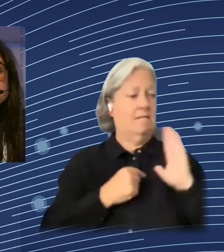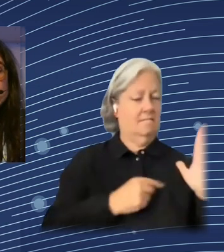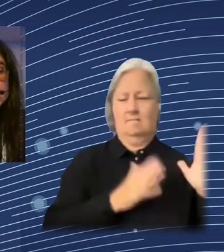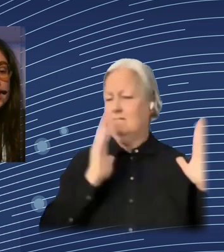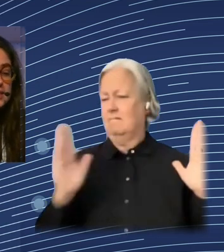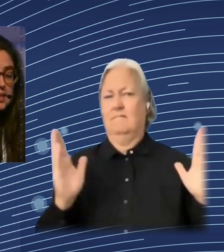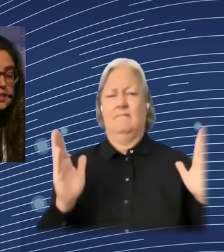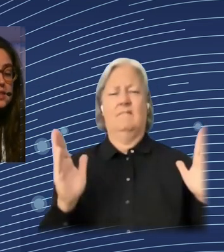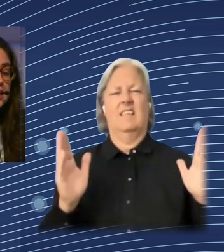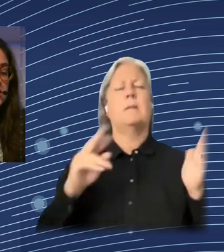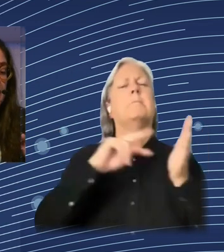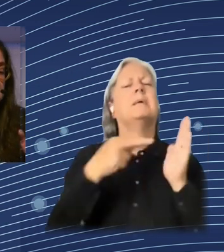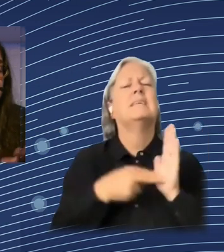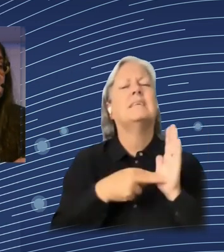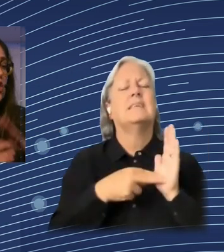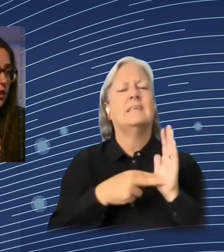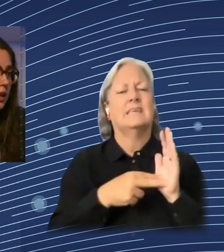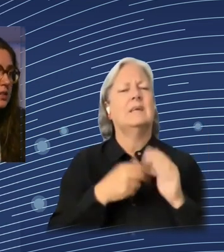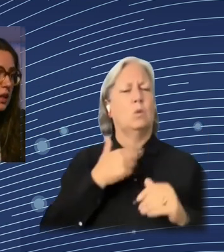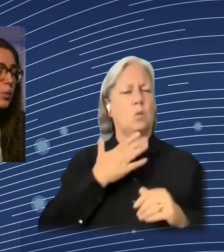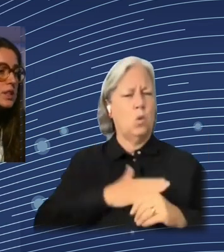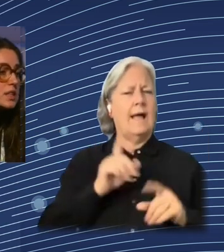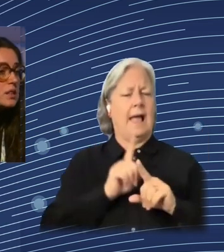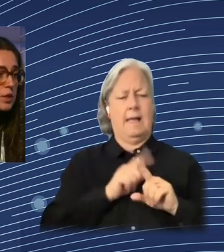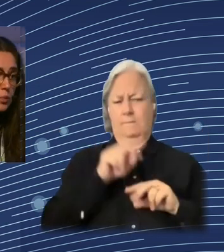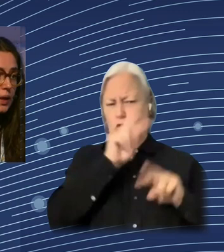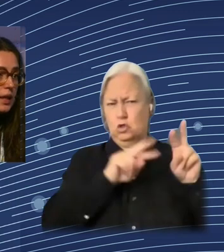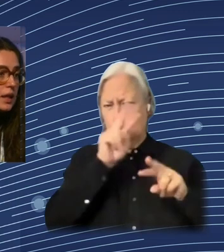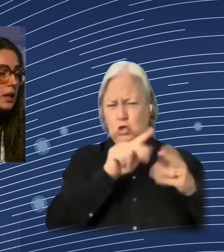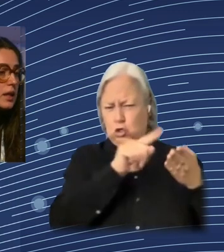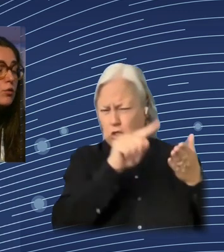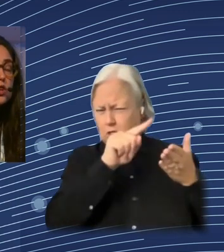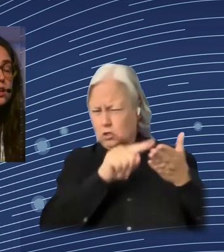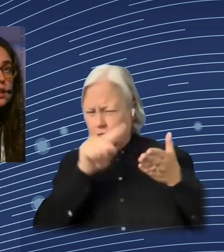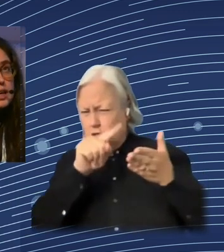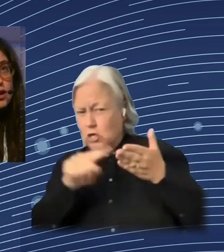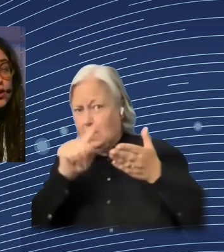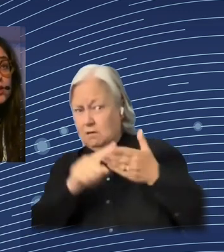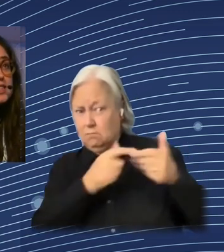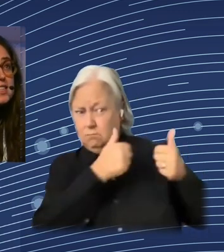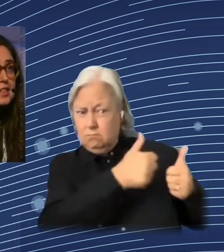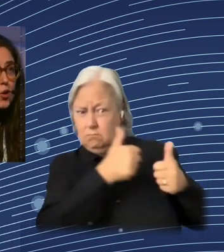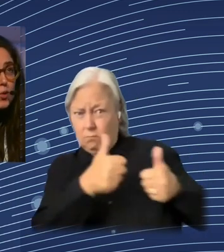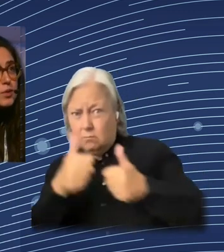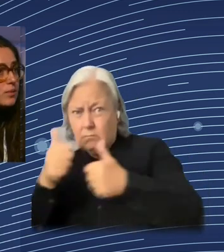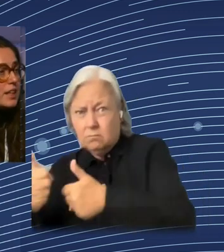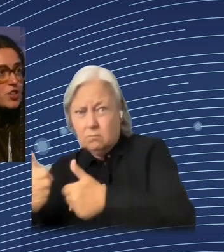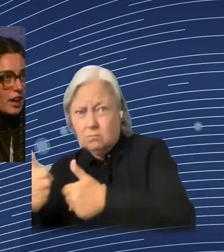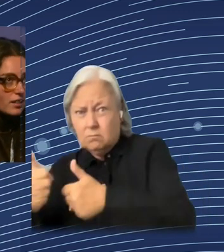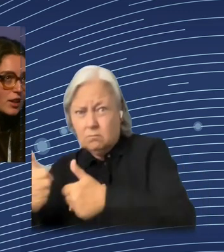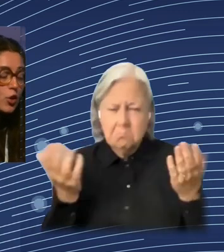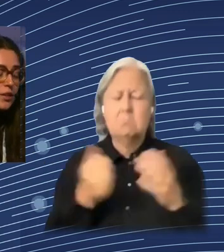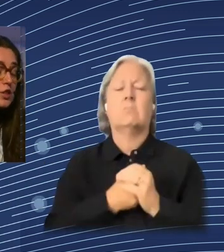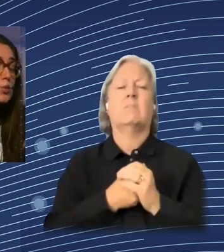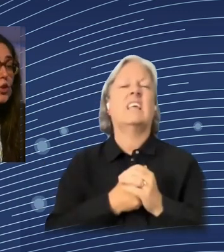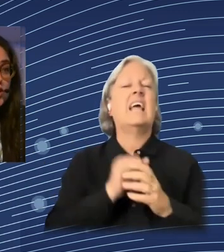we need exercises that checks the context in which this system is operating, if we don't, or if we just go and check